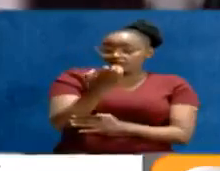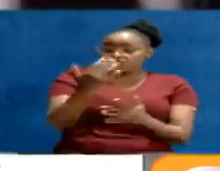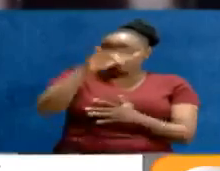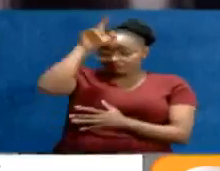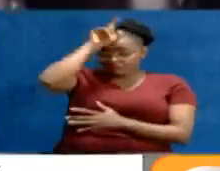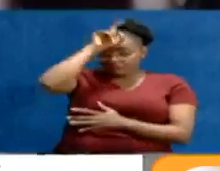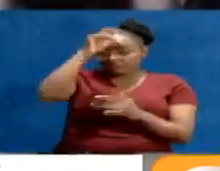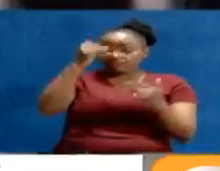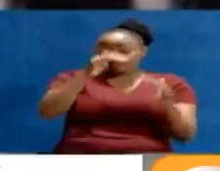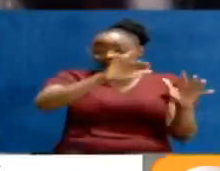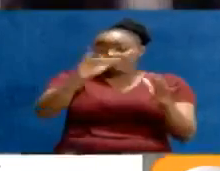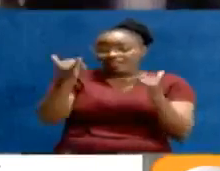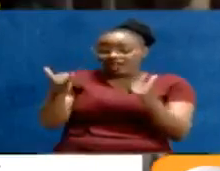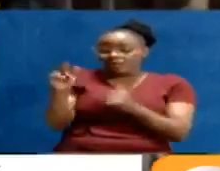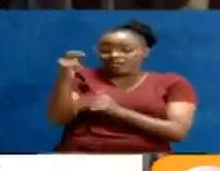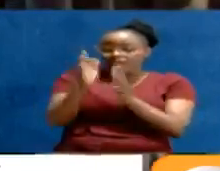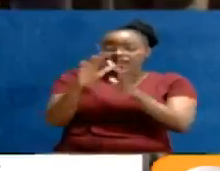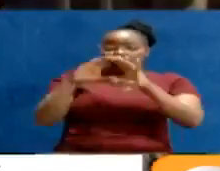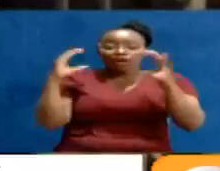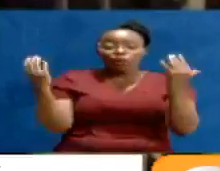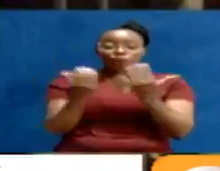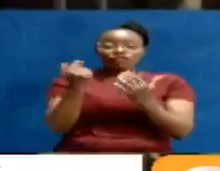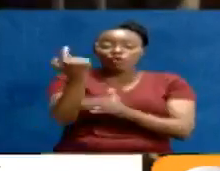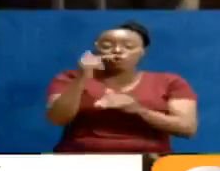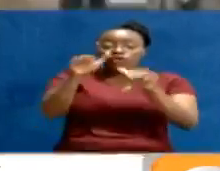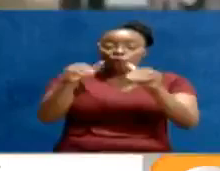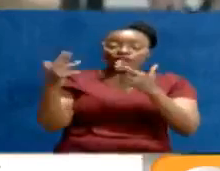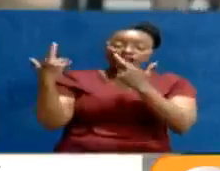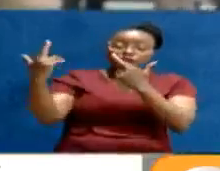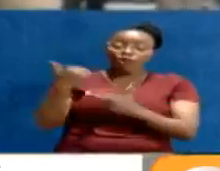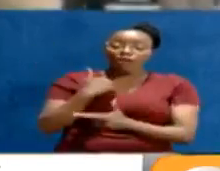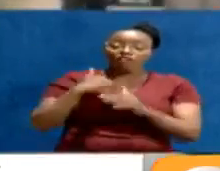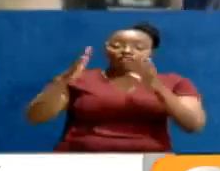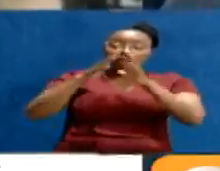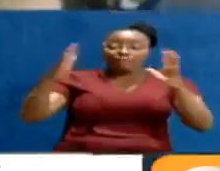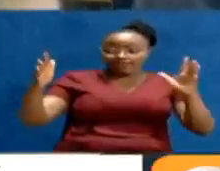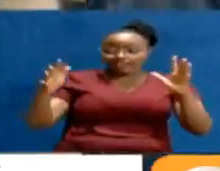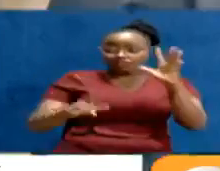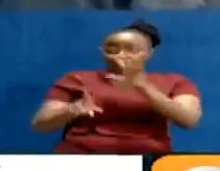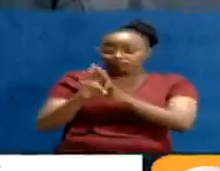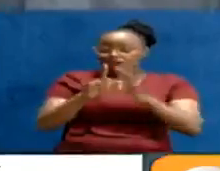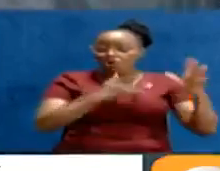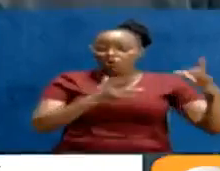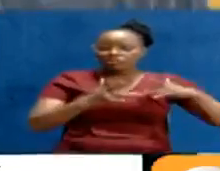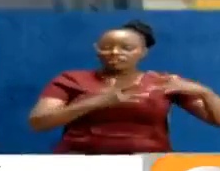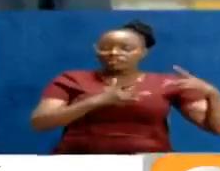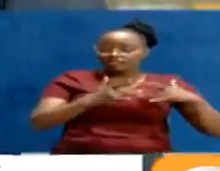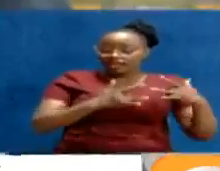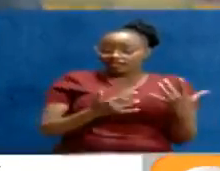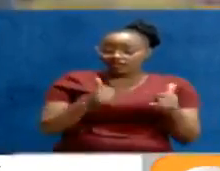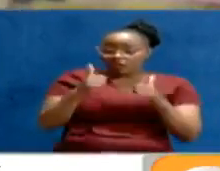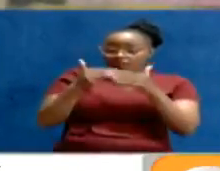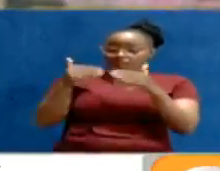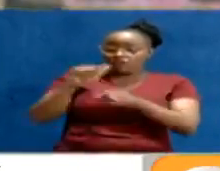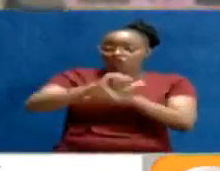especially Turkey. At the moment, Kenya and the entire world can only wait and hope. One of the greatest causes of concern that has been on the radar before